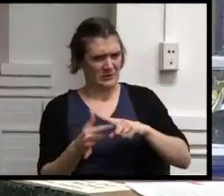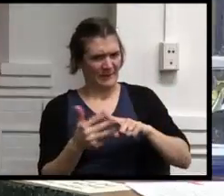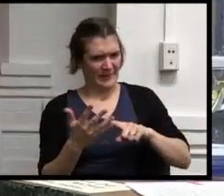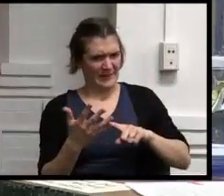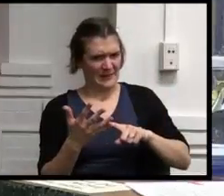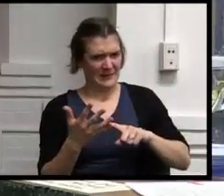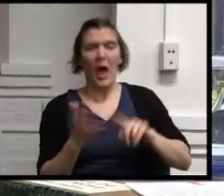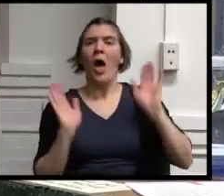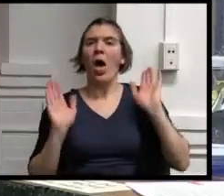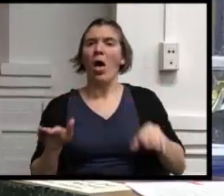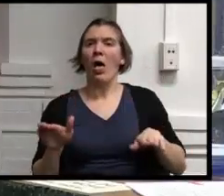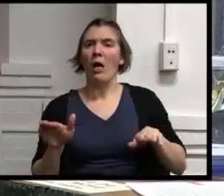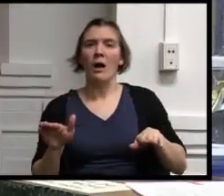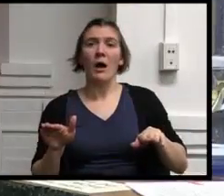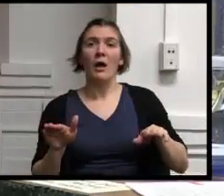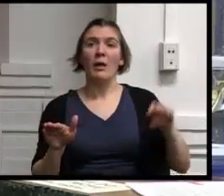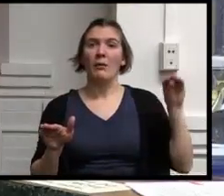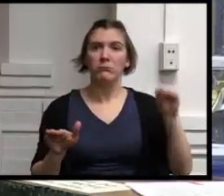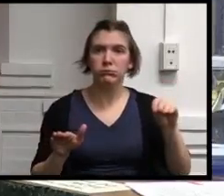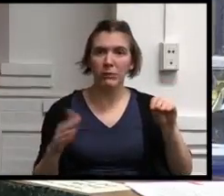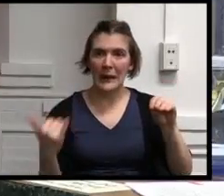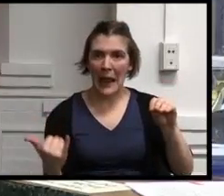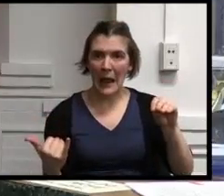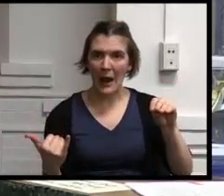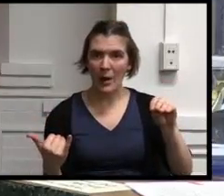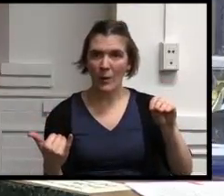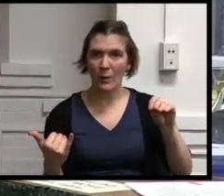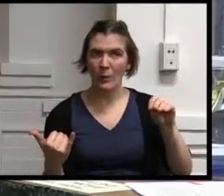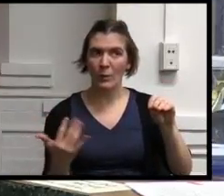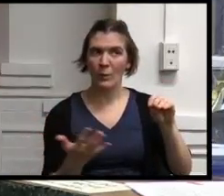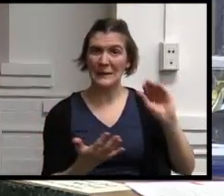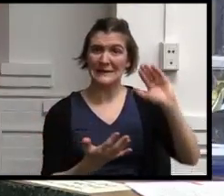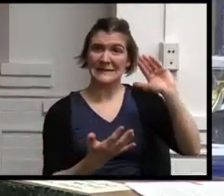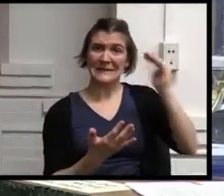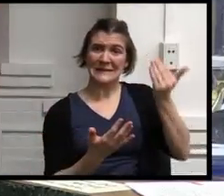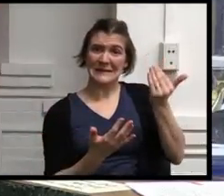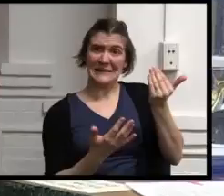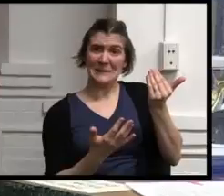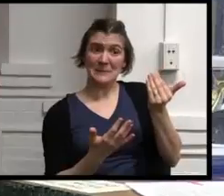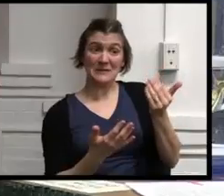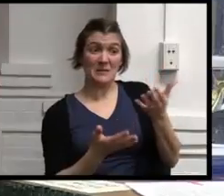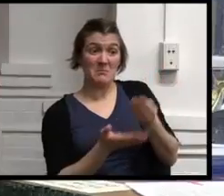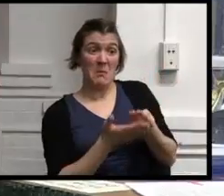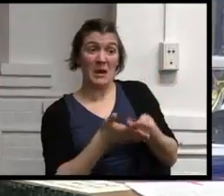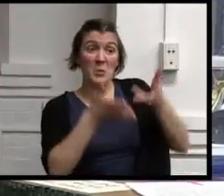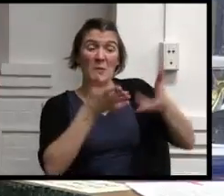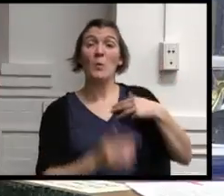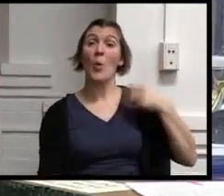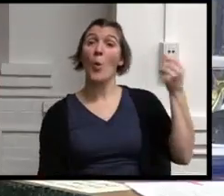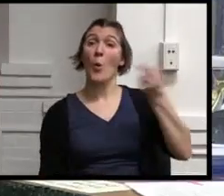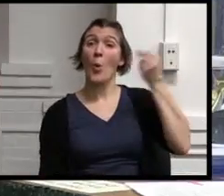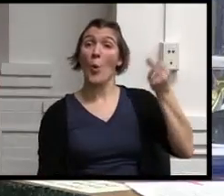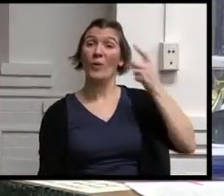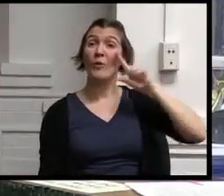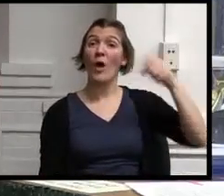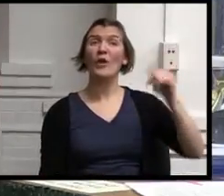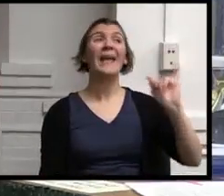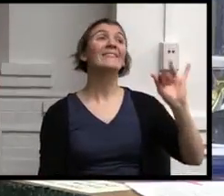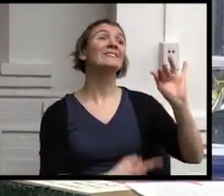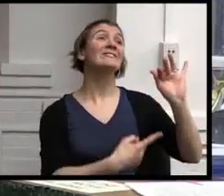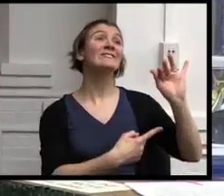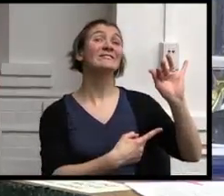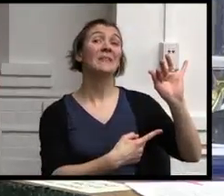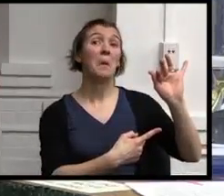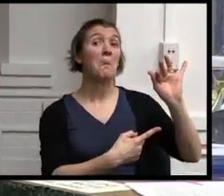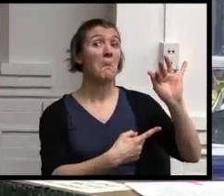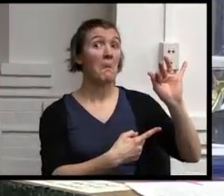And now we're using the contingency, since it appears, at least at this time, that it's not going to be expended for other things, to